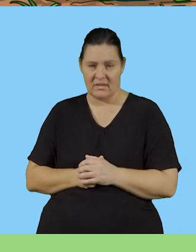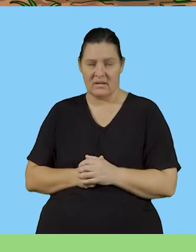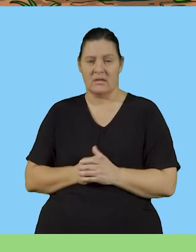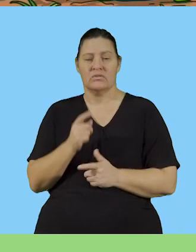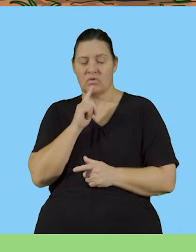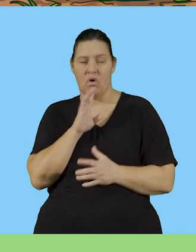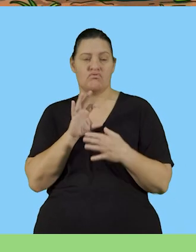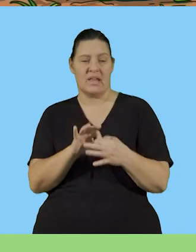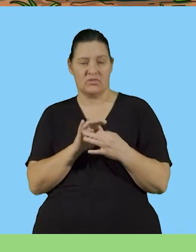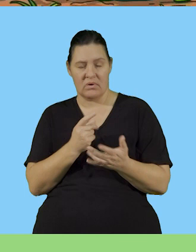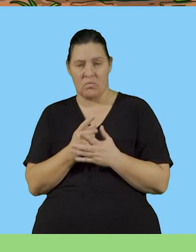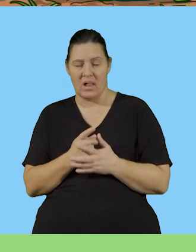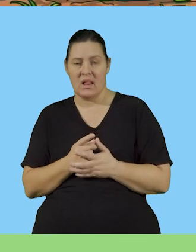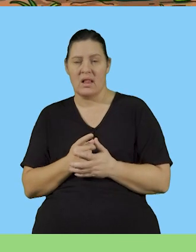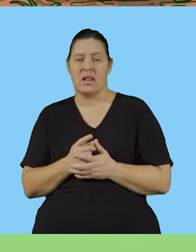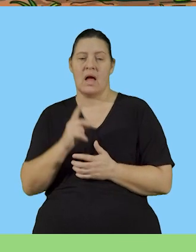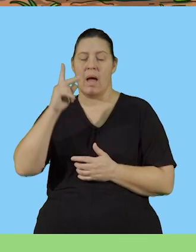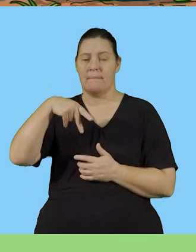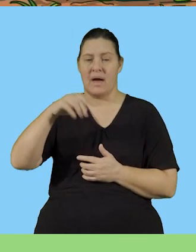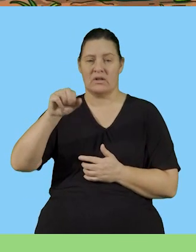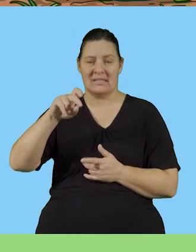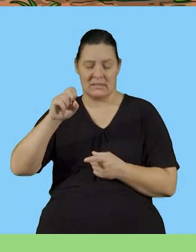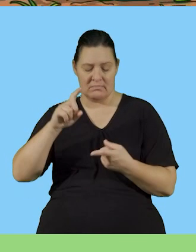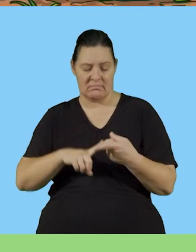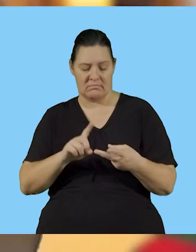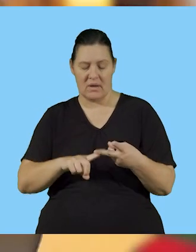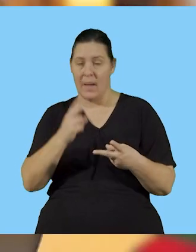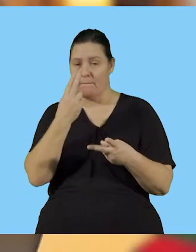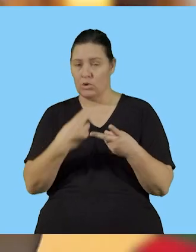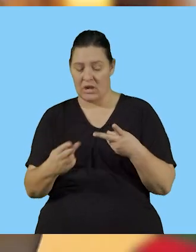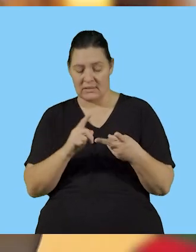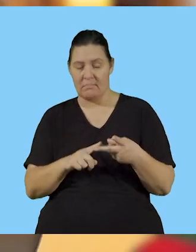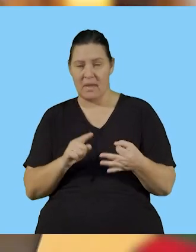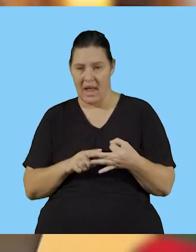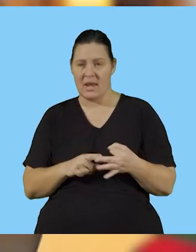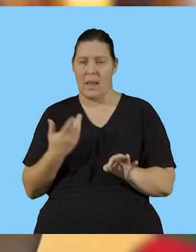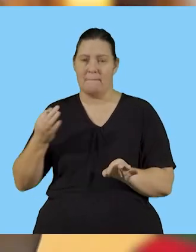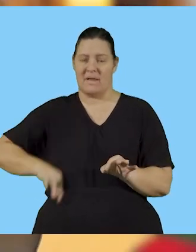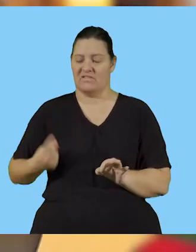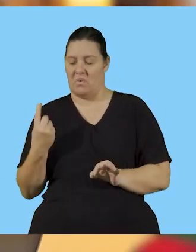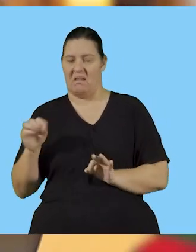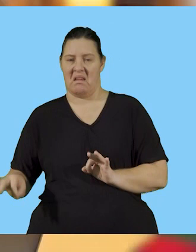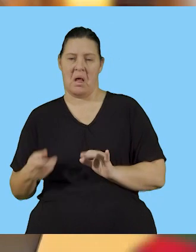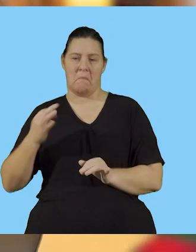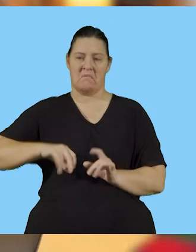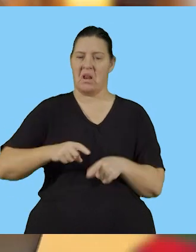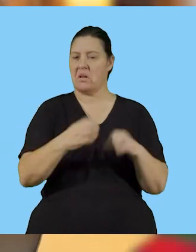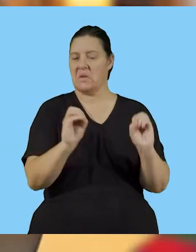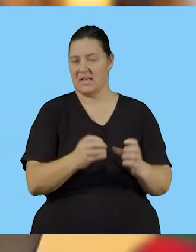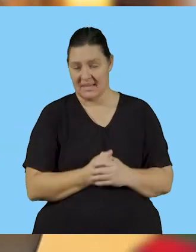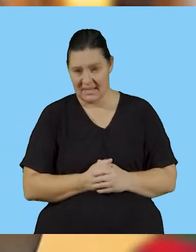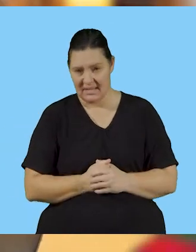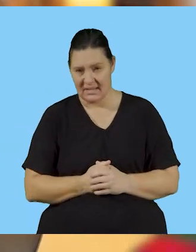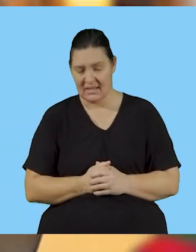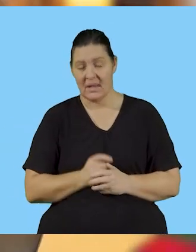remember symbiotic relationships, we are speaking about parasitism, we are speaking about mutualism, and we are speaking about commensalism.